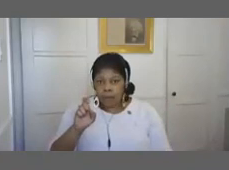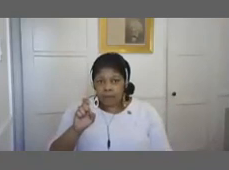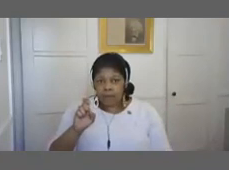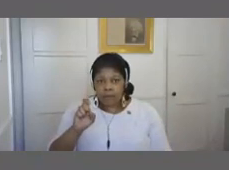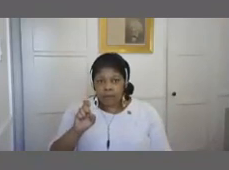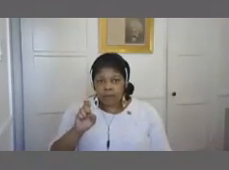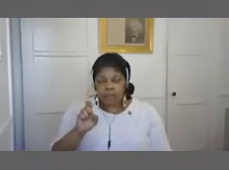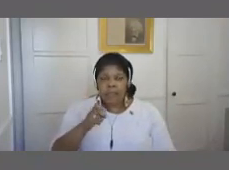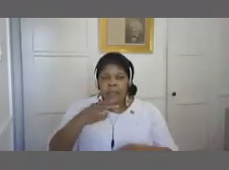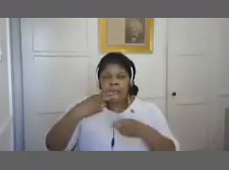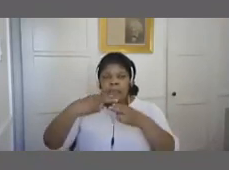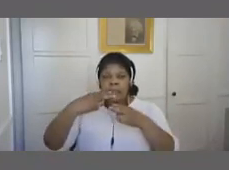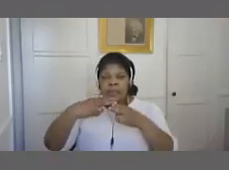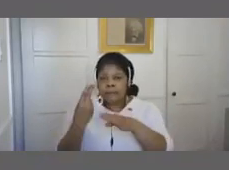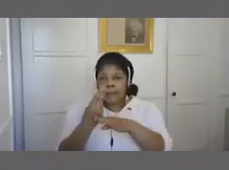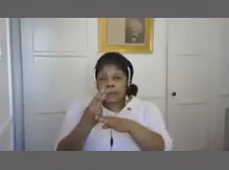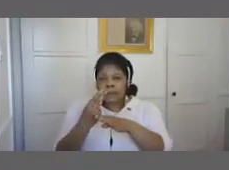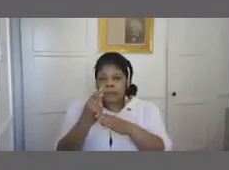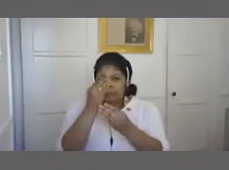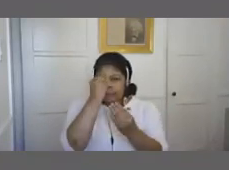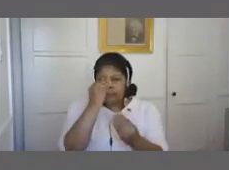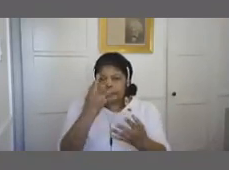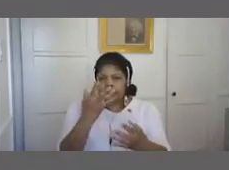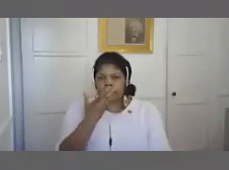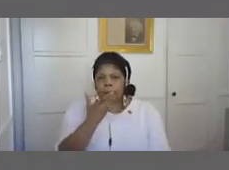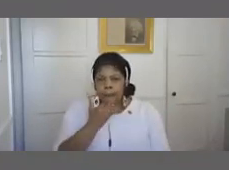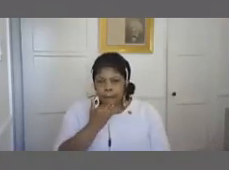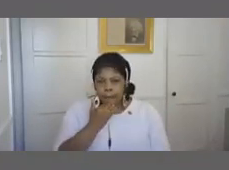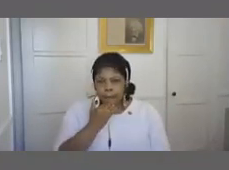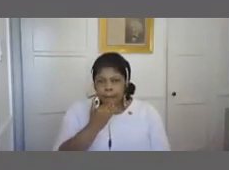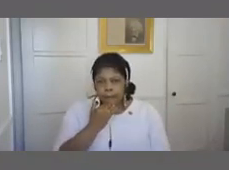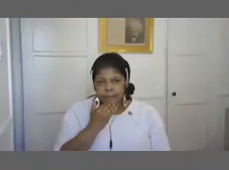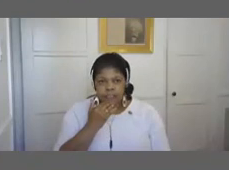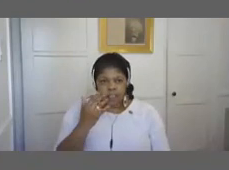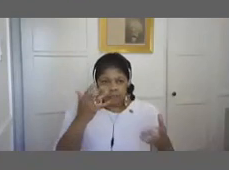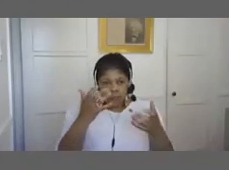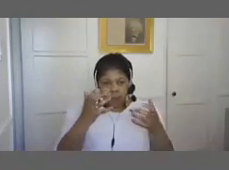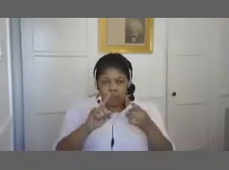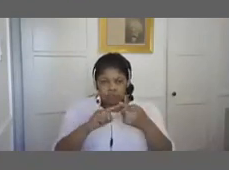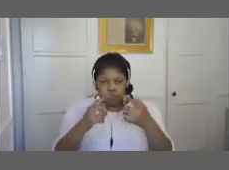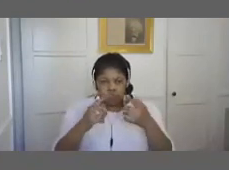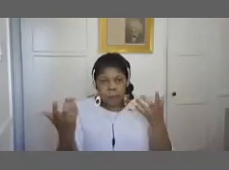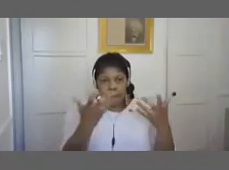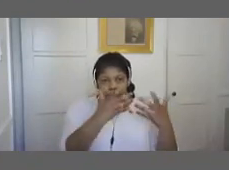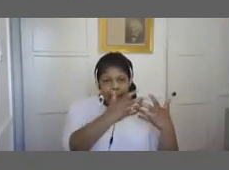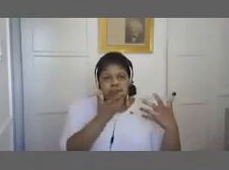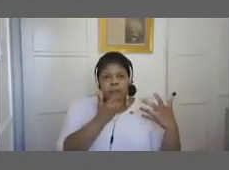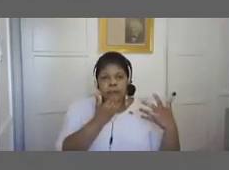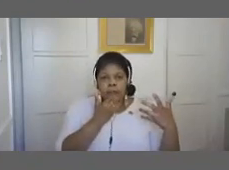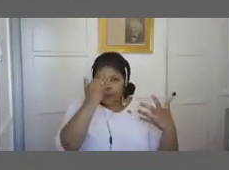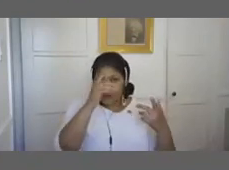like, gives you the color callouts. So if you ever want to match the color, you know exactly just by that